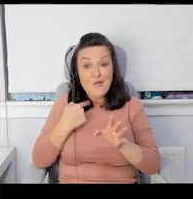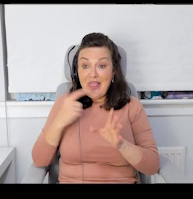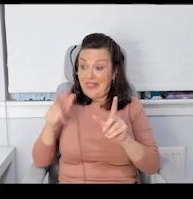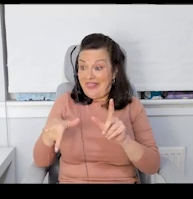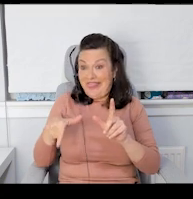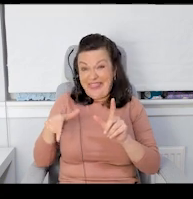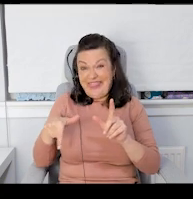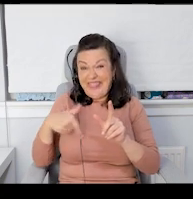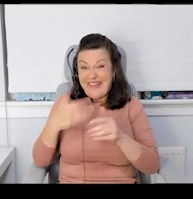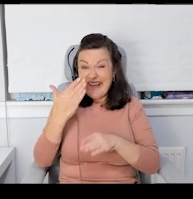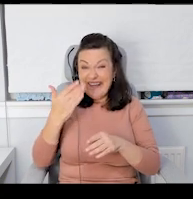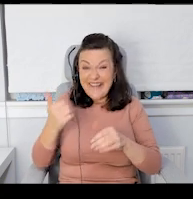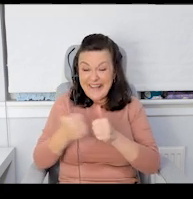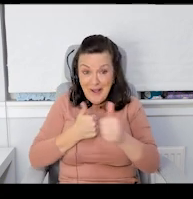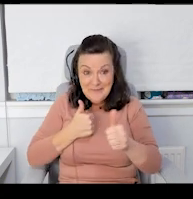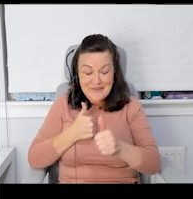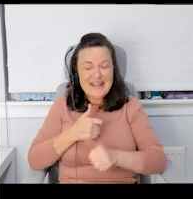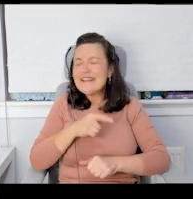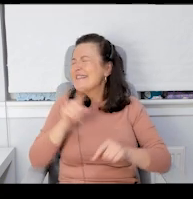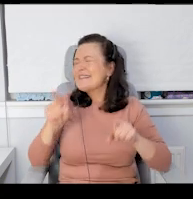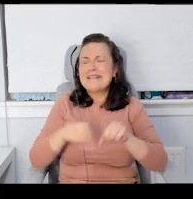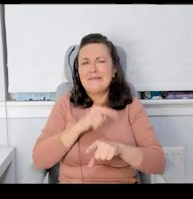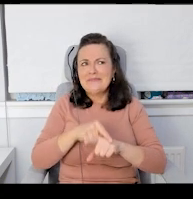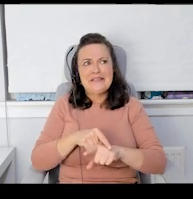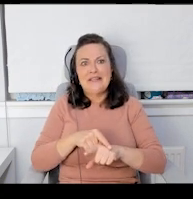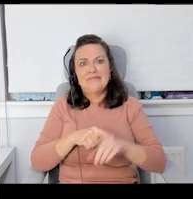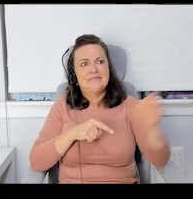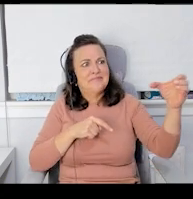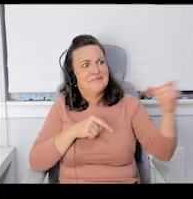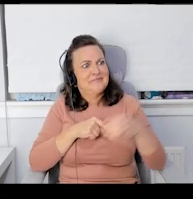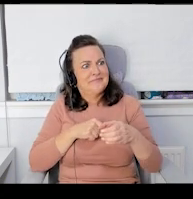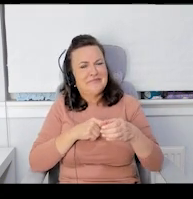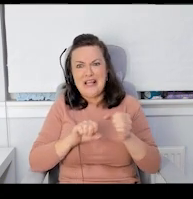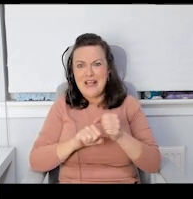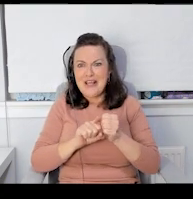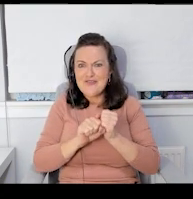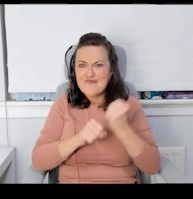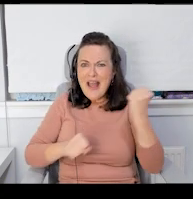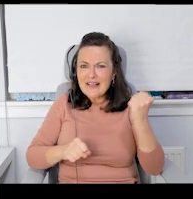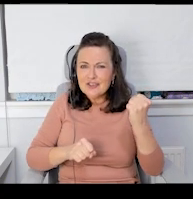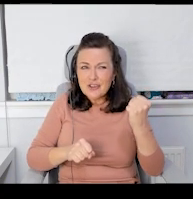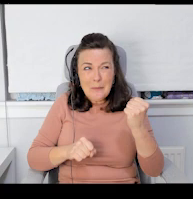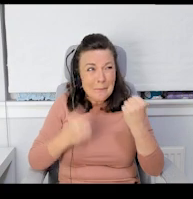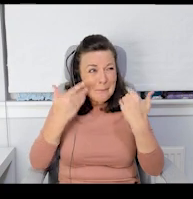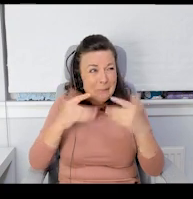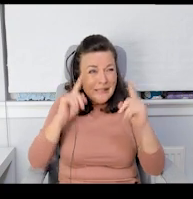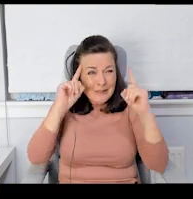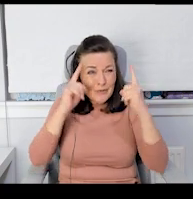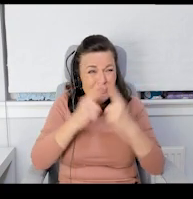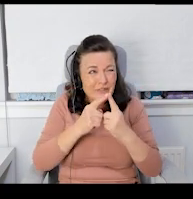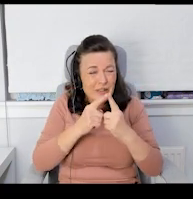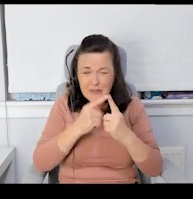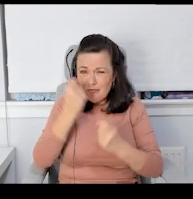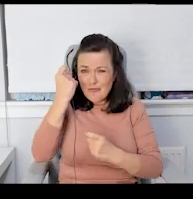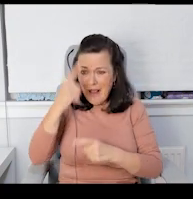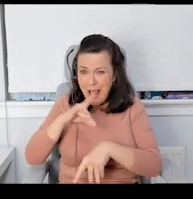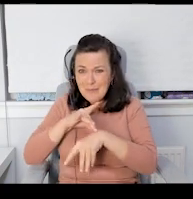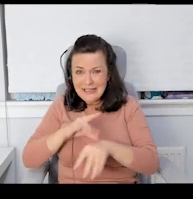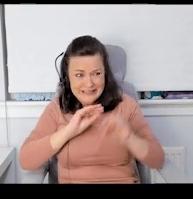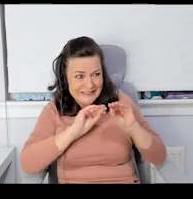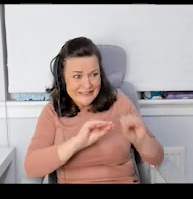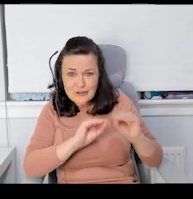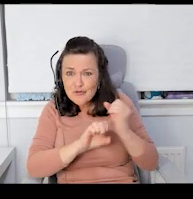newly graduated from university, won't have the same amount of experience, and you've got the apprentice teaching the graduate. So again, that gives them extra